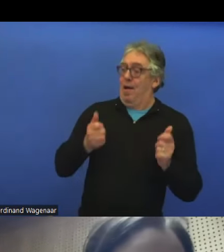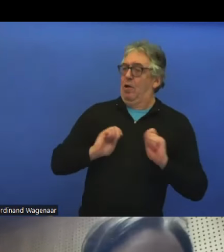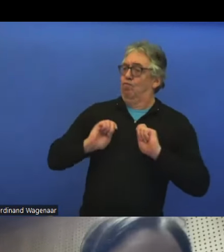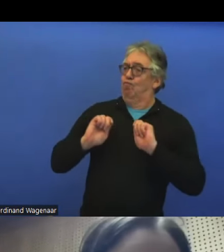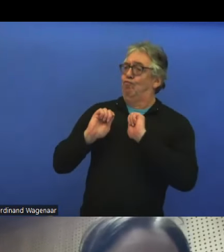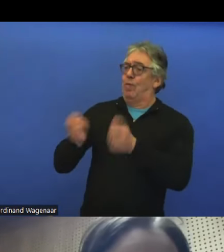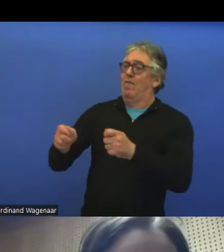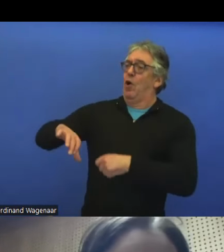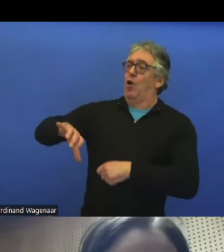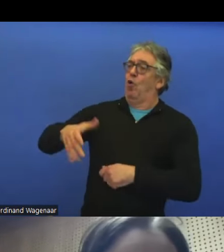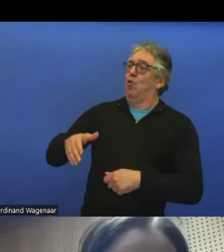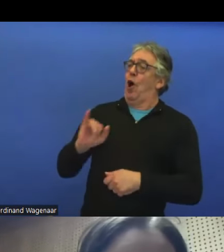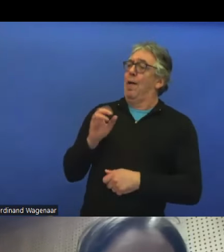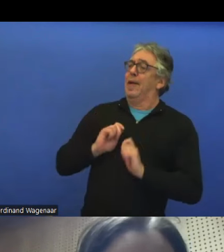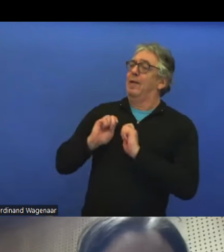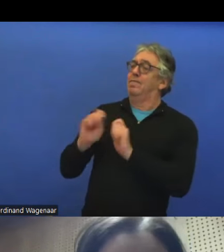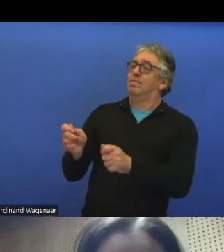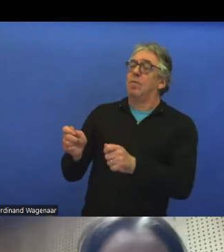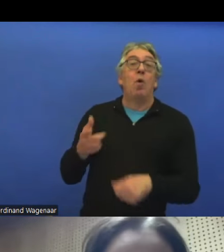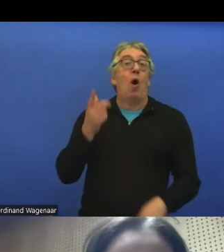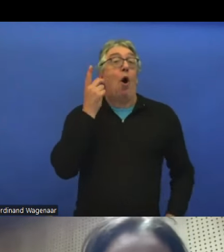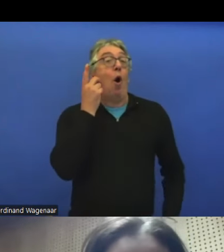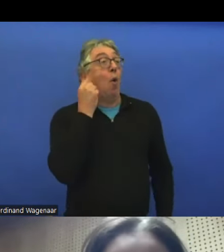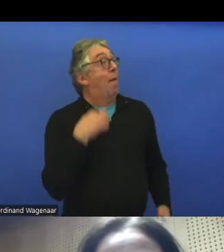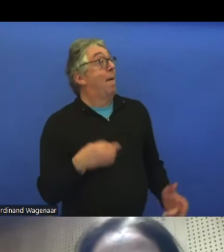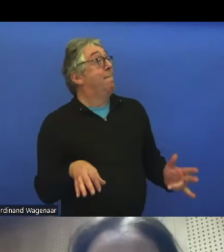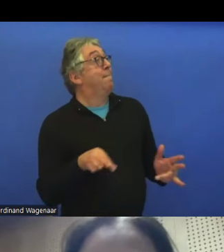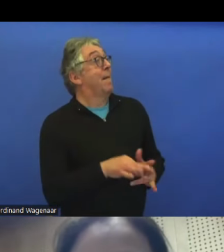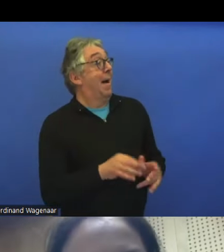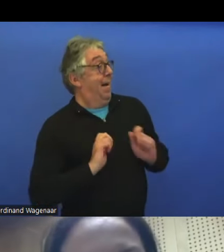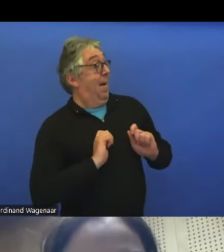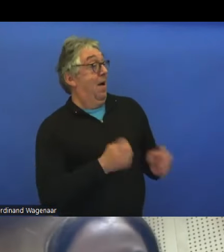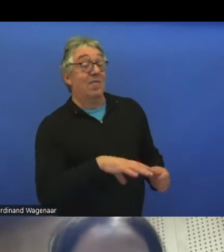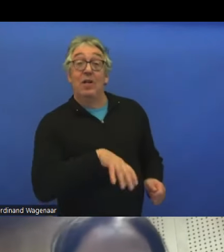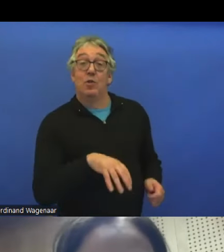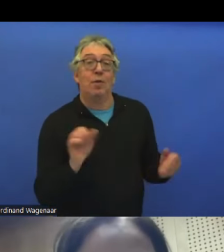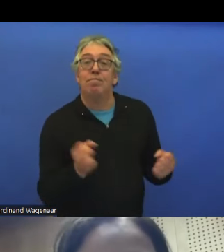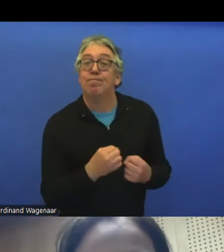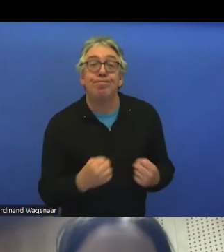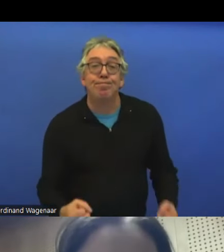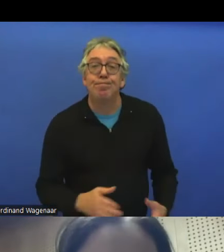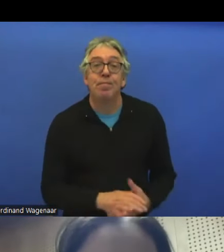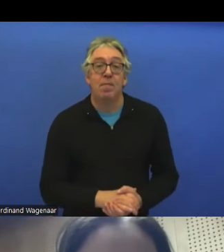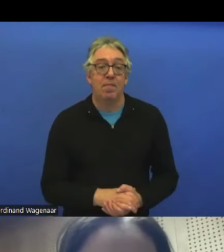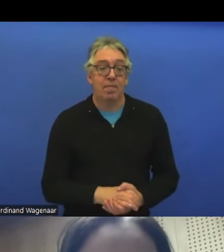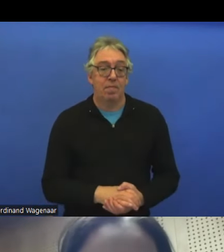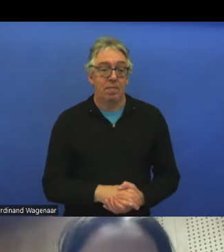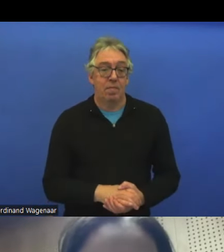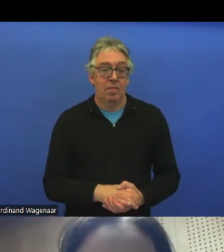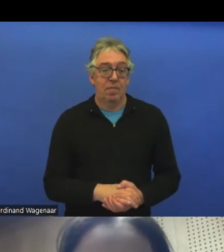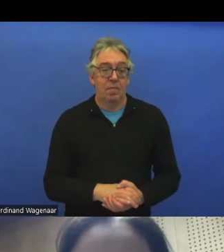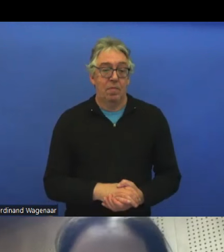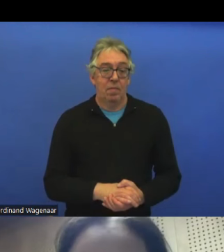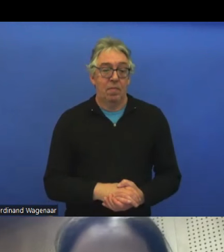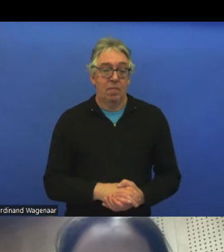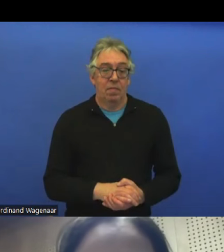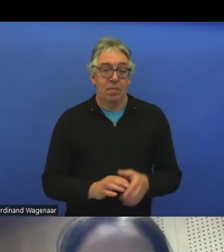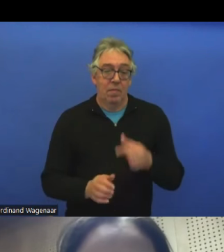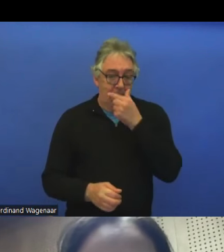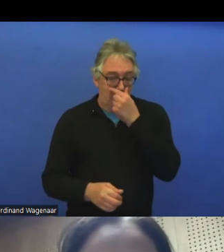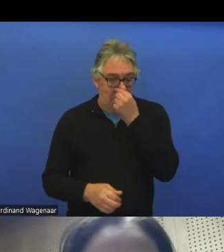while women cannot. And of these two forms, of course, the first form is more likely to lead to statelessness than the second